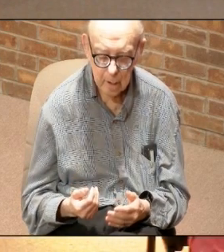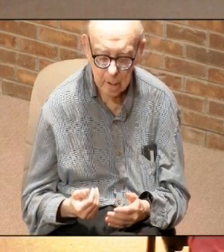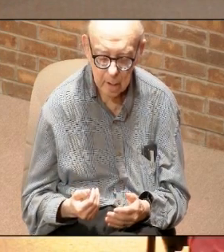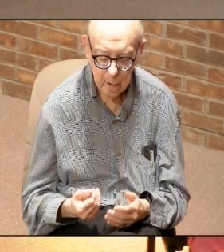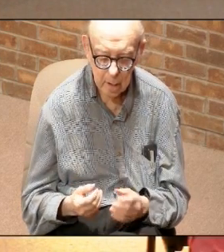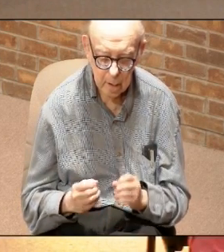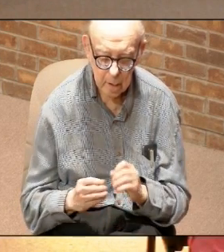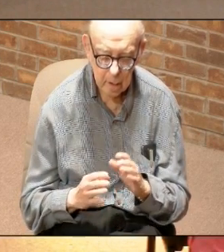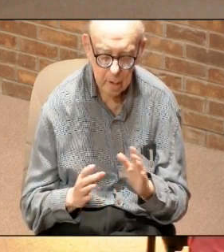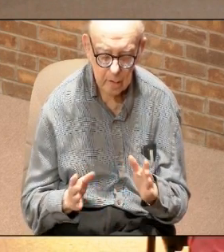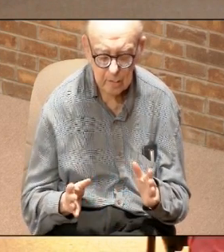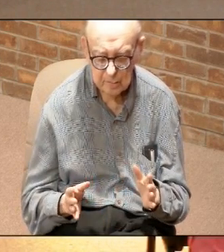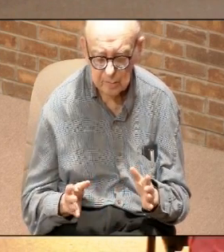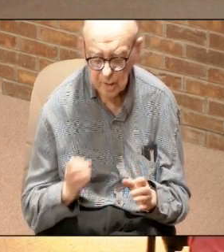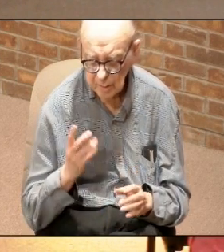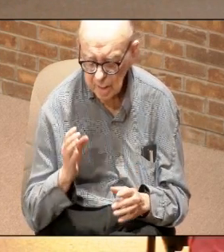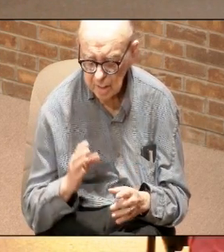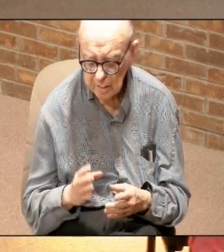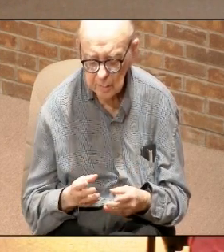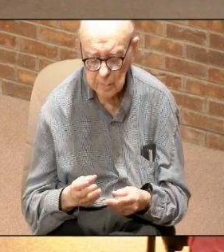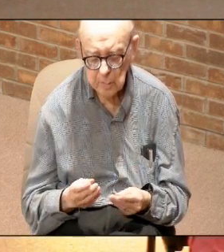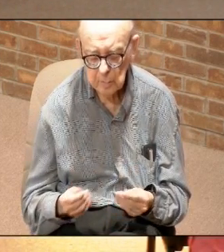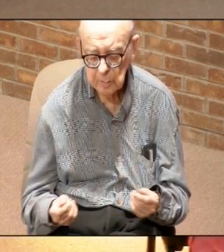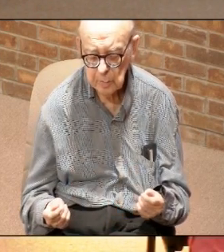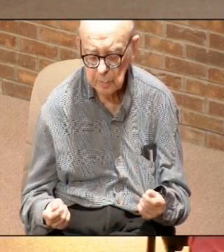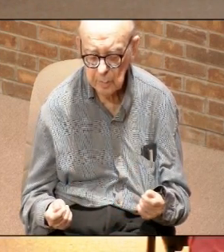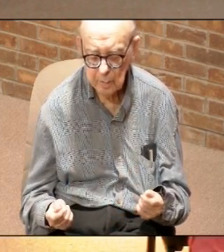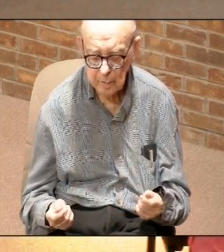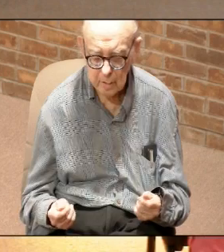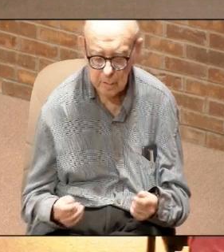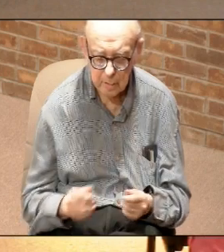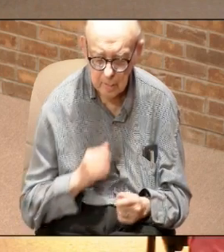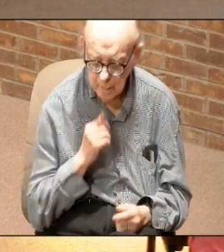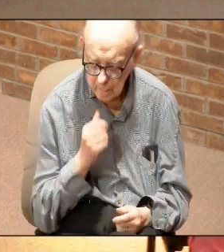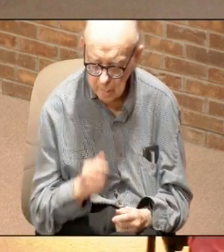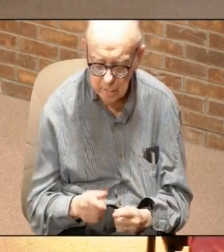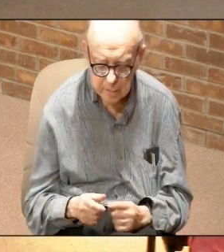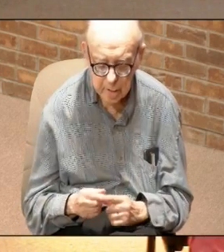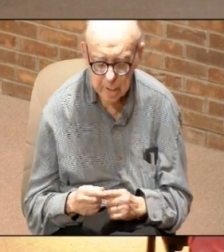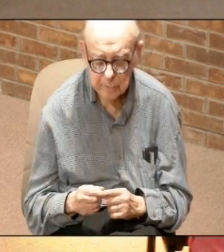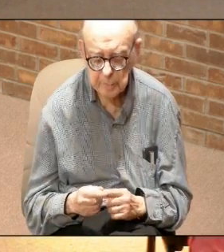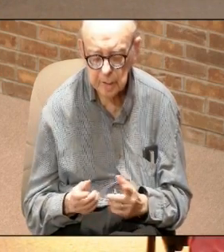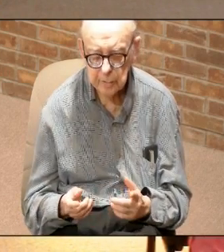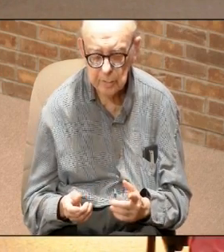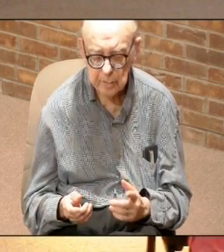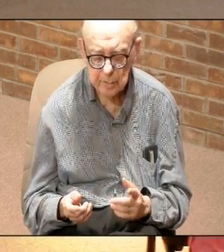of it has kind of worn off. It's not as special